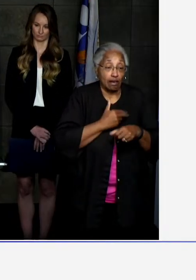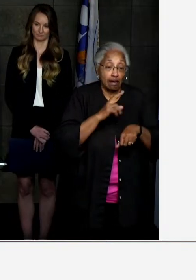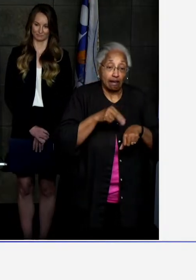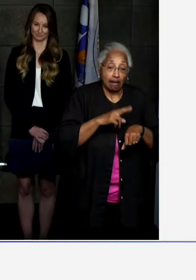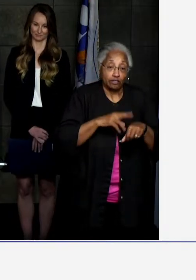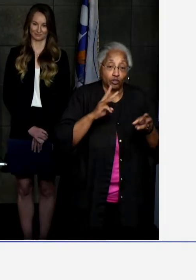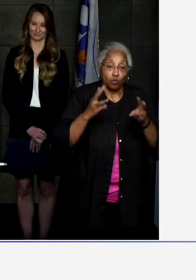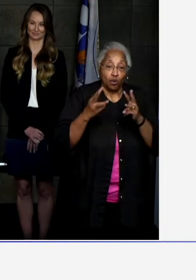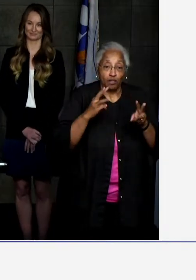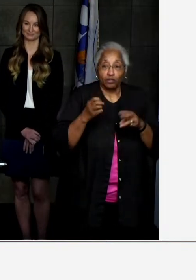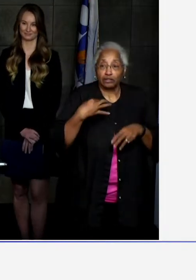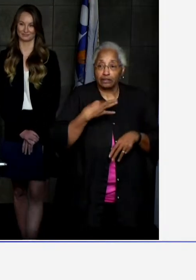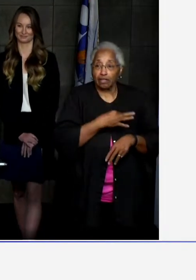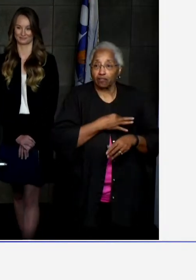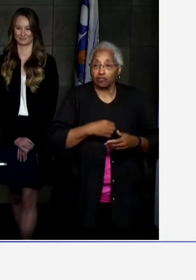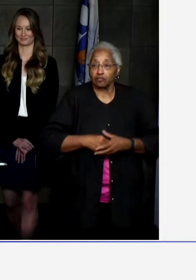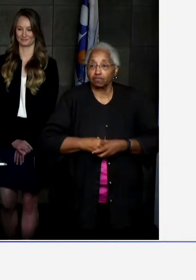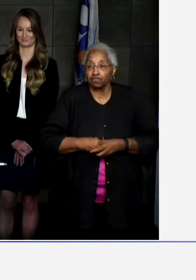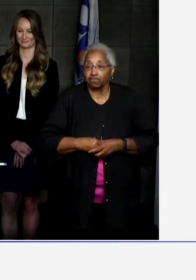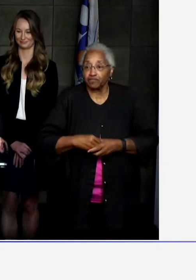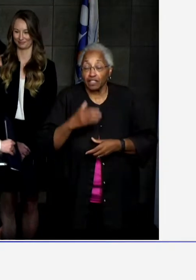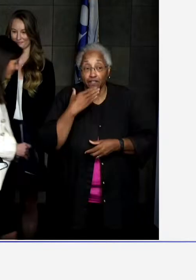staff. Thank you.